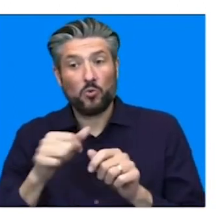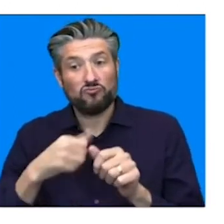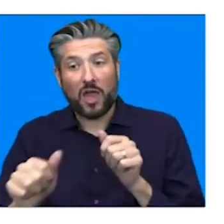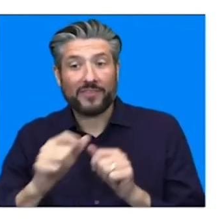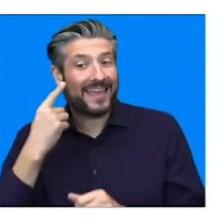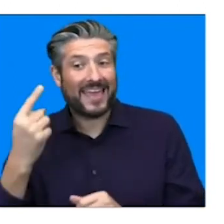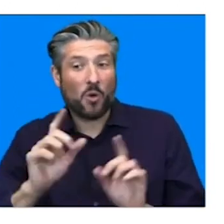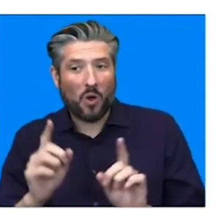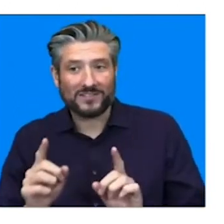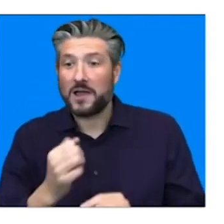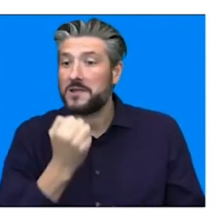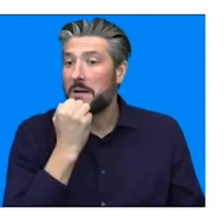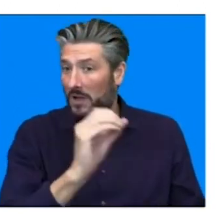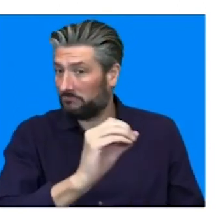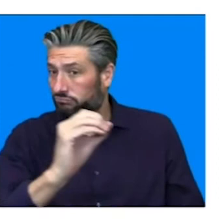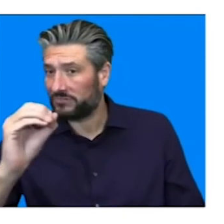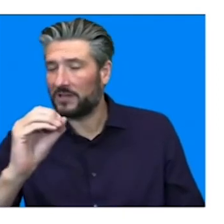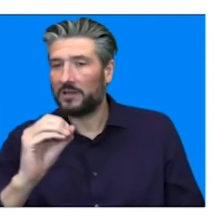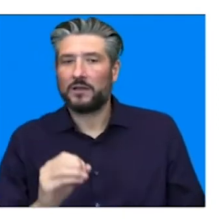digits spoken like this?